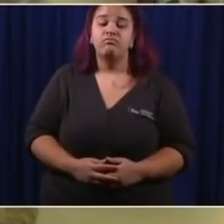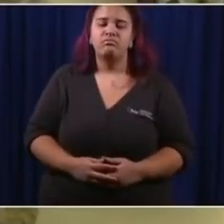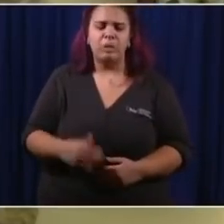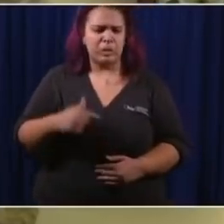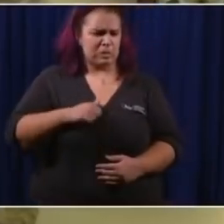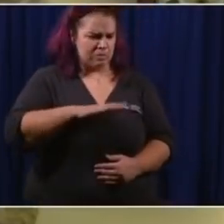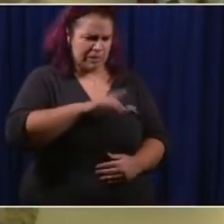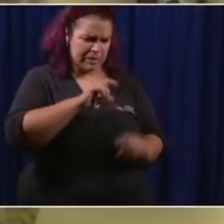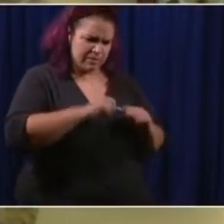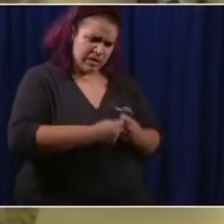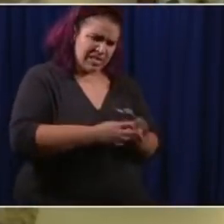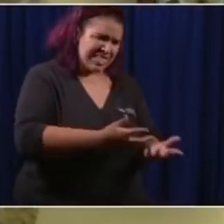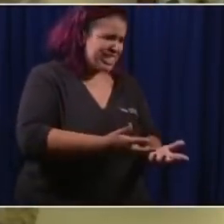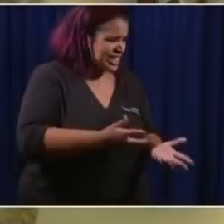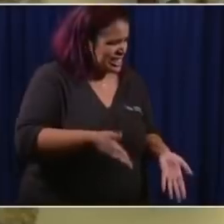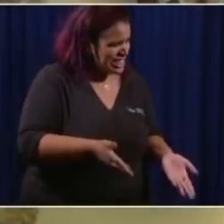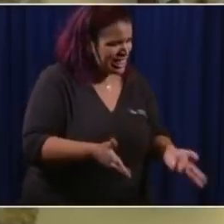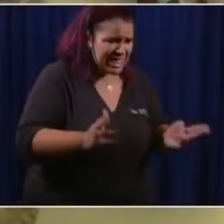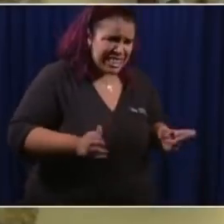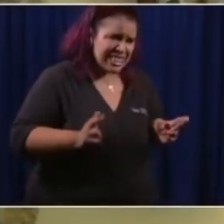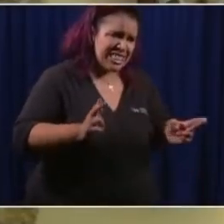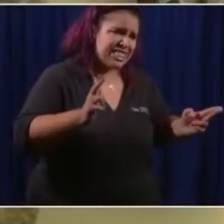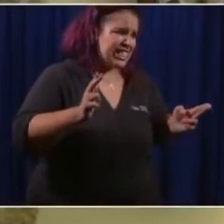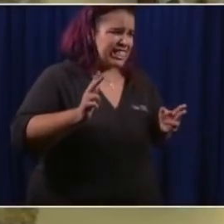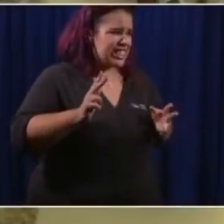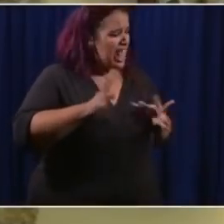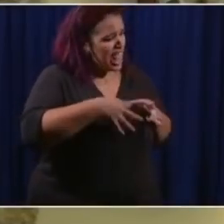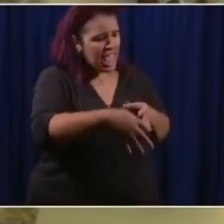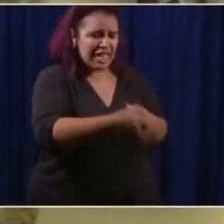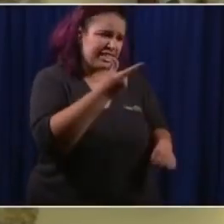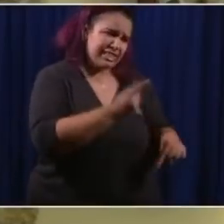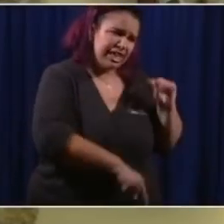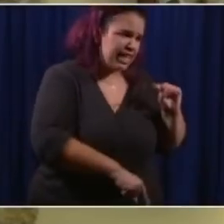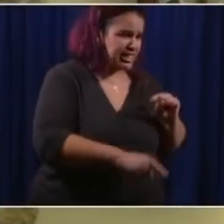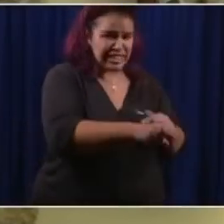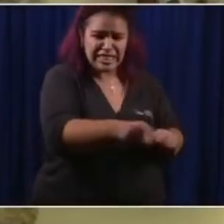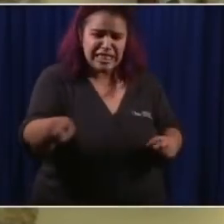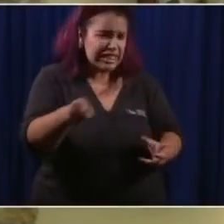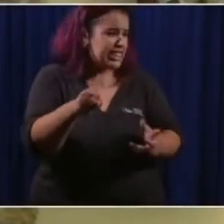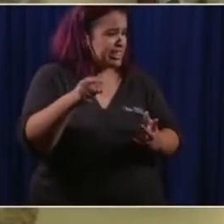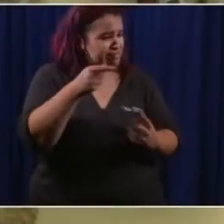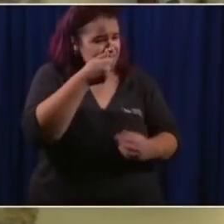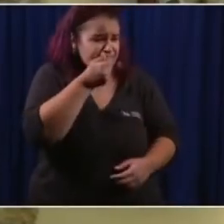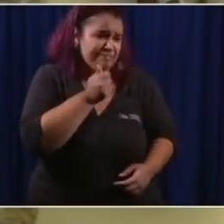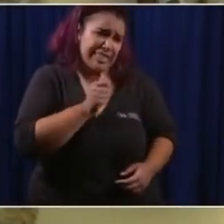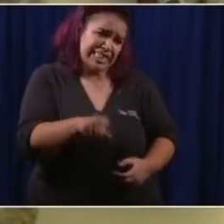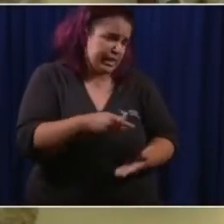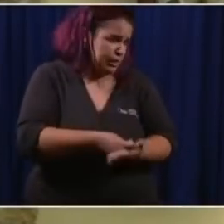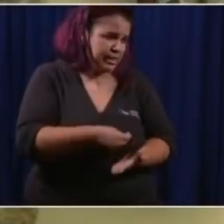team we need to get this out just as absolutely quickly as we can. People are hurting. People need it.